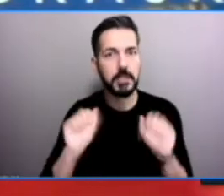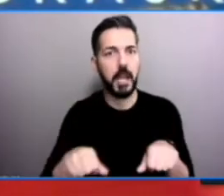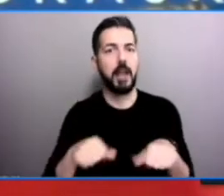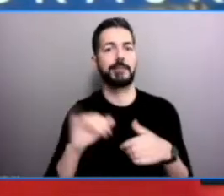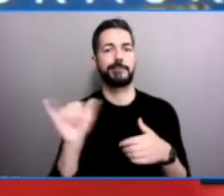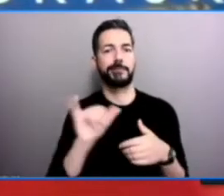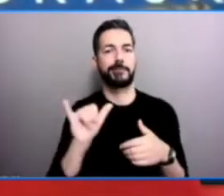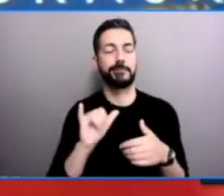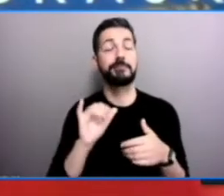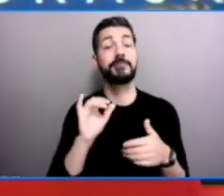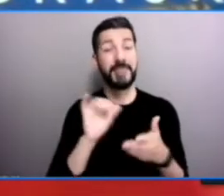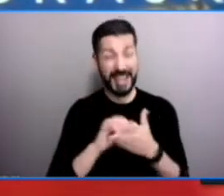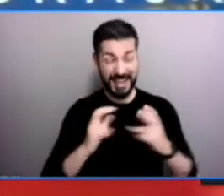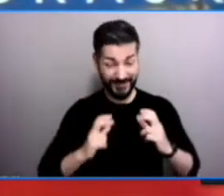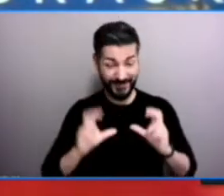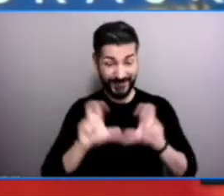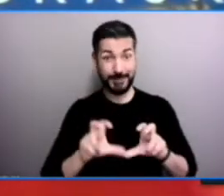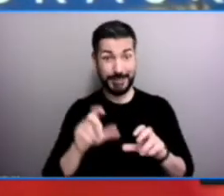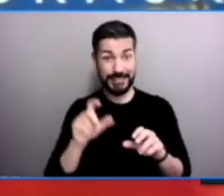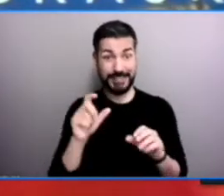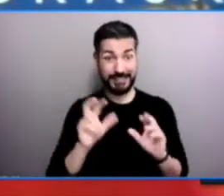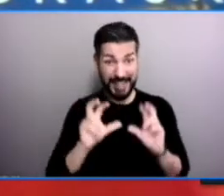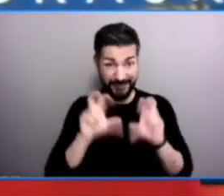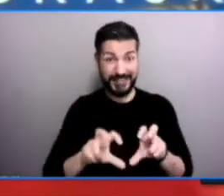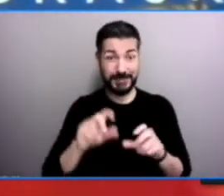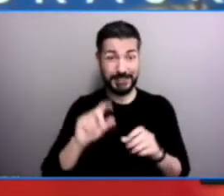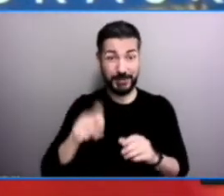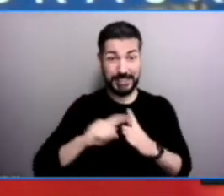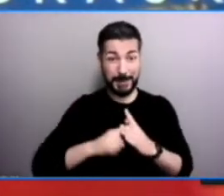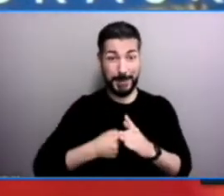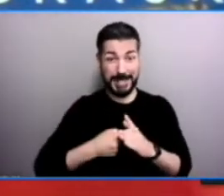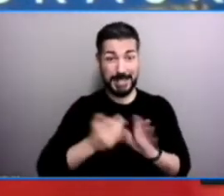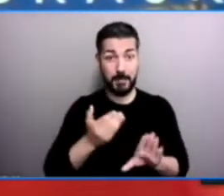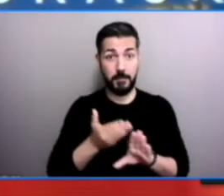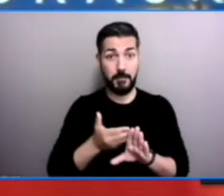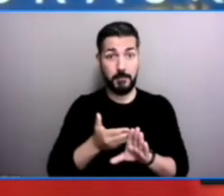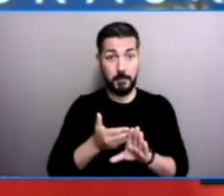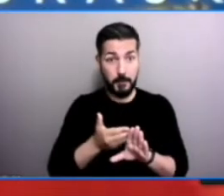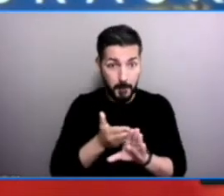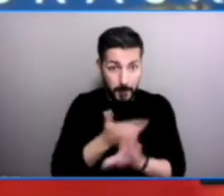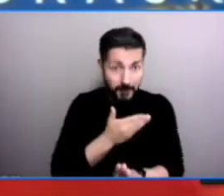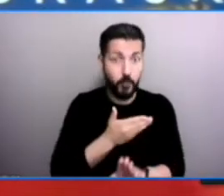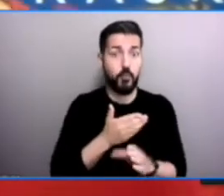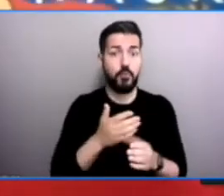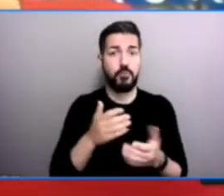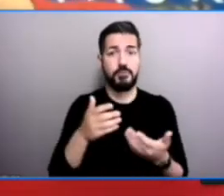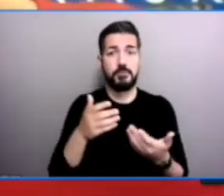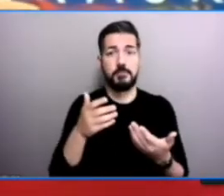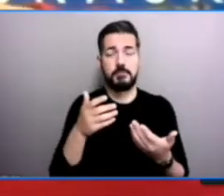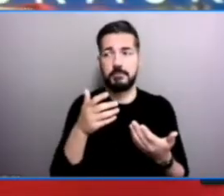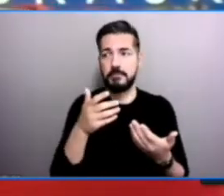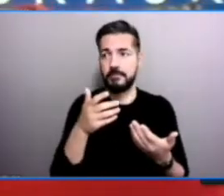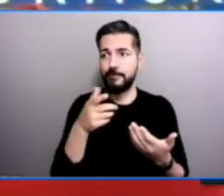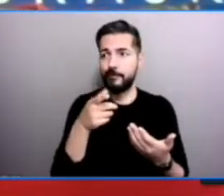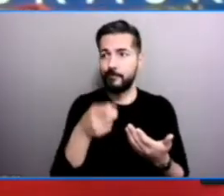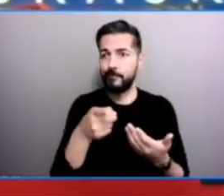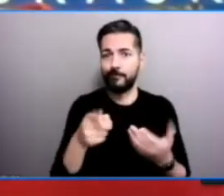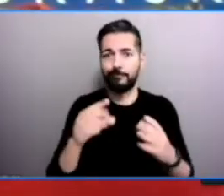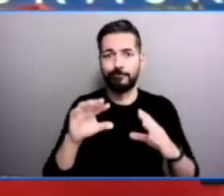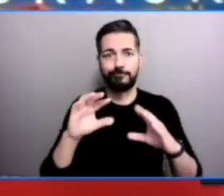And as a C3 organization, our organization didn't have any dedicated resources to really work on this issue.